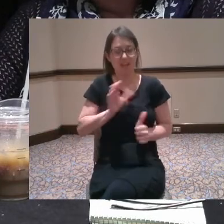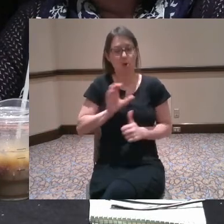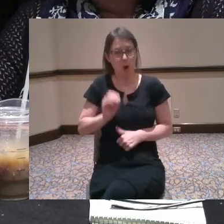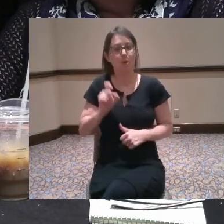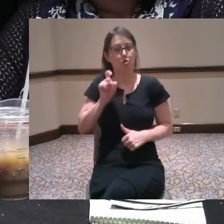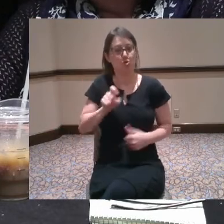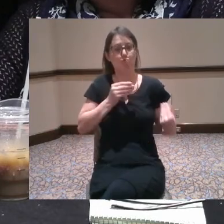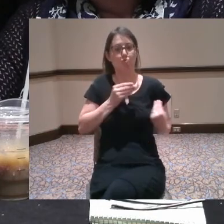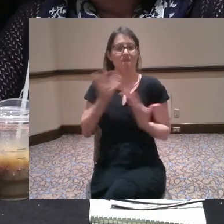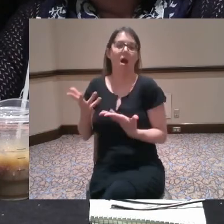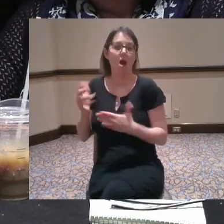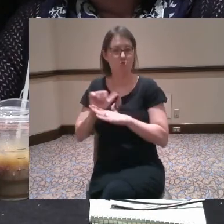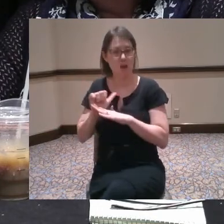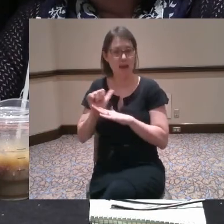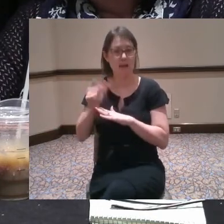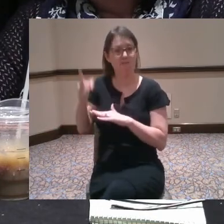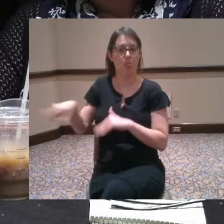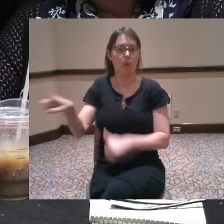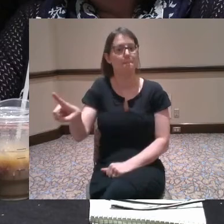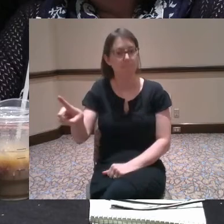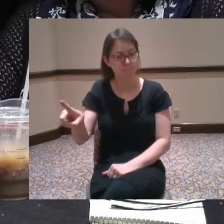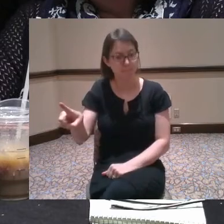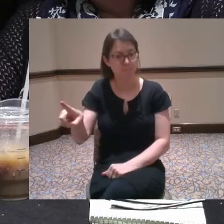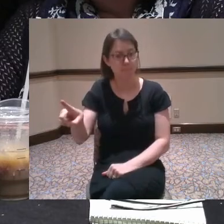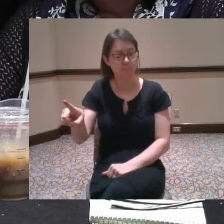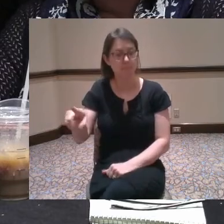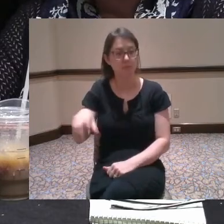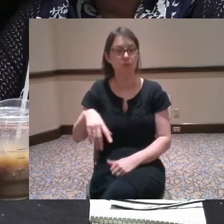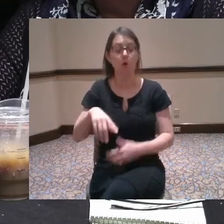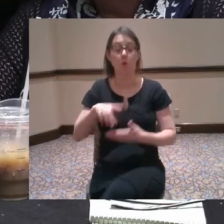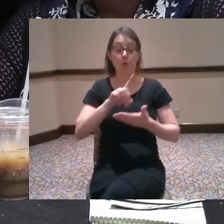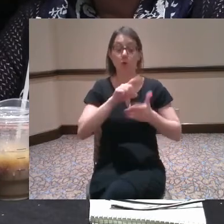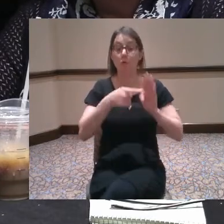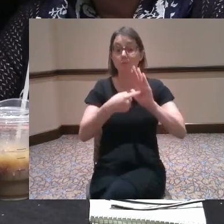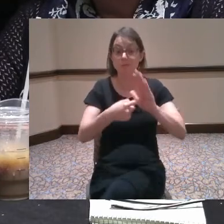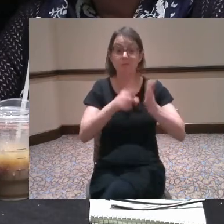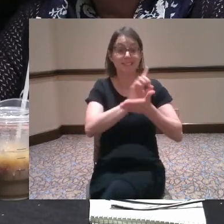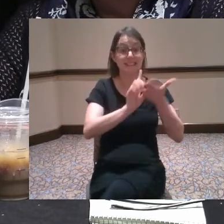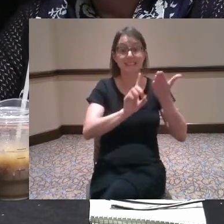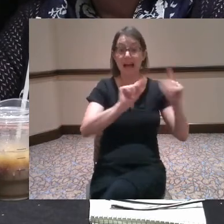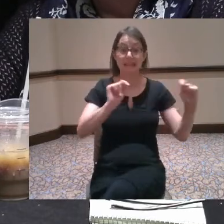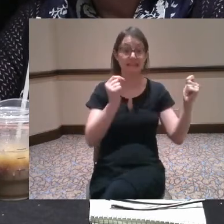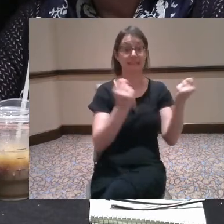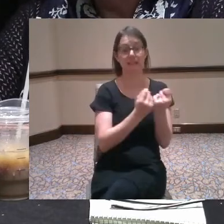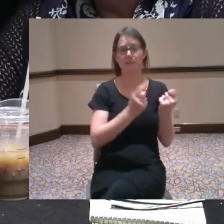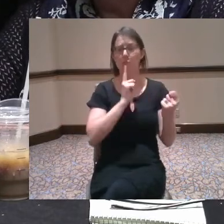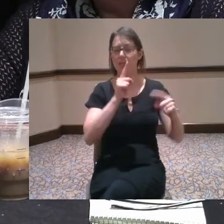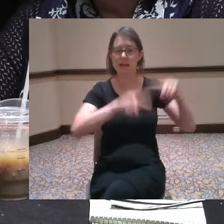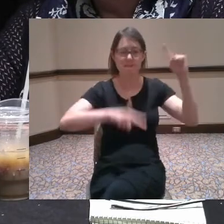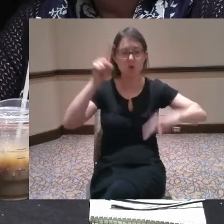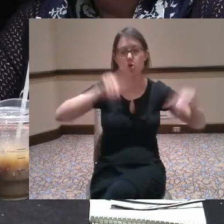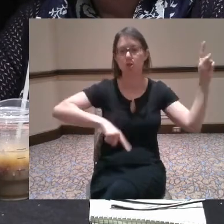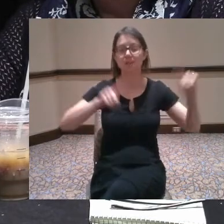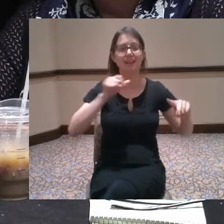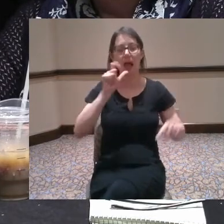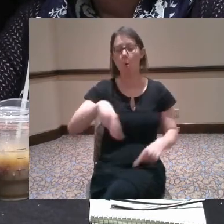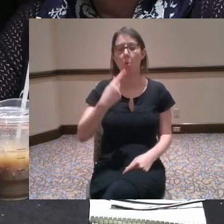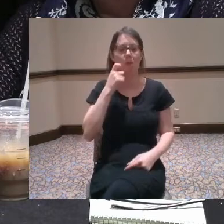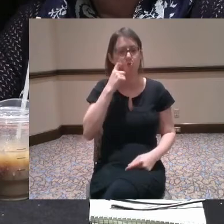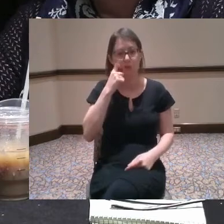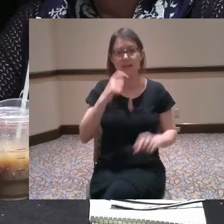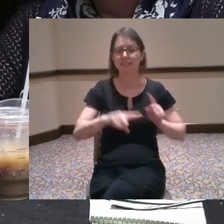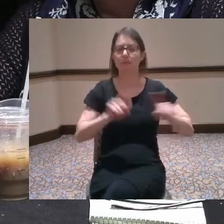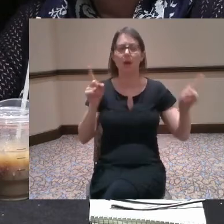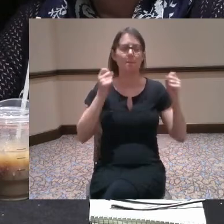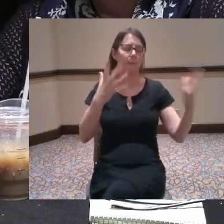those groups? So I would love to see those design teams be as diverse as possible, not just by race, but in